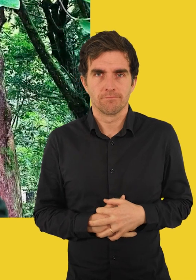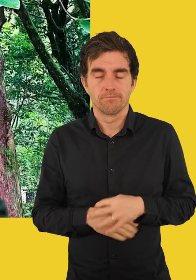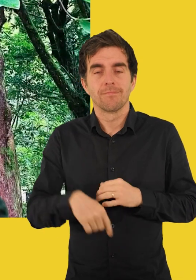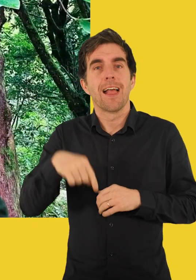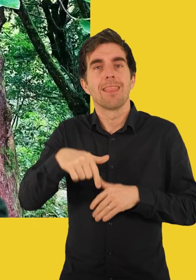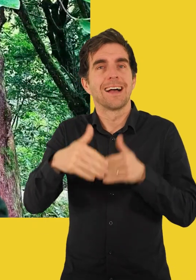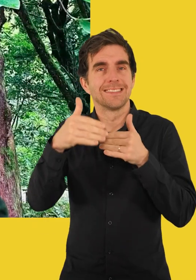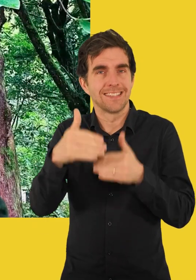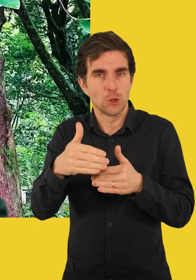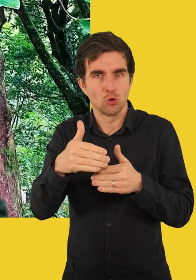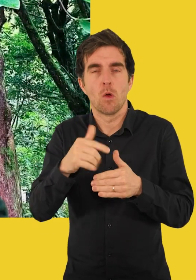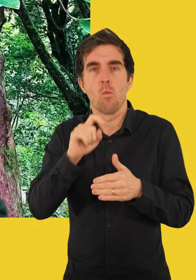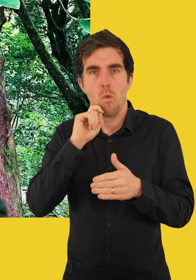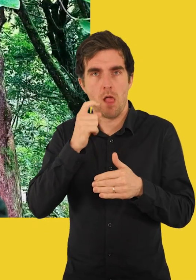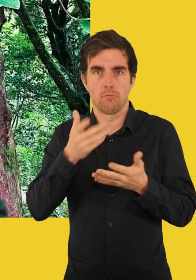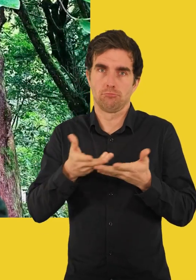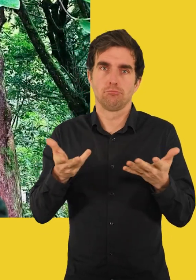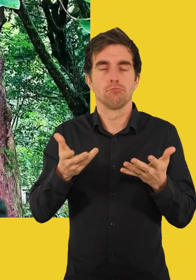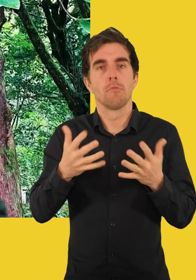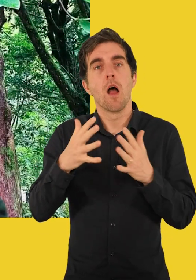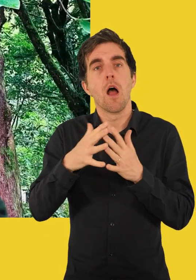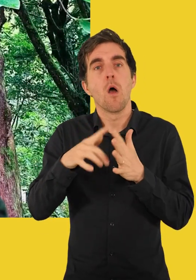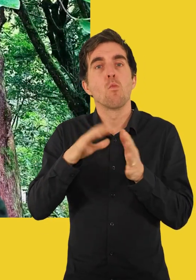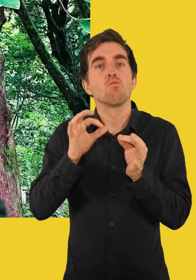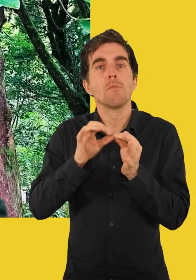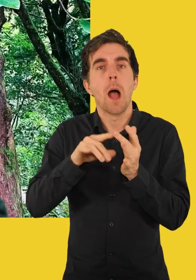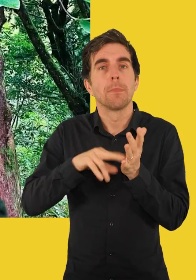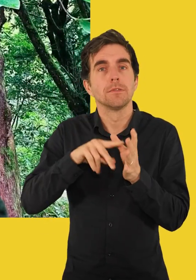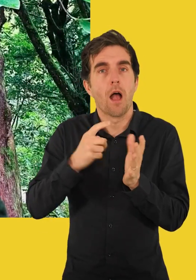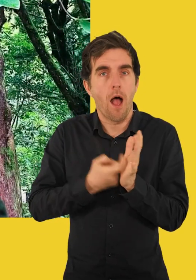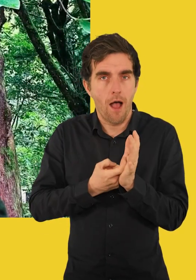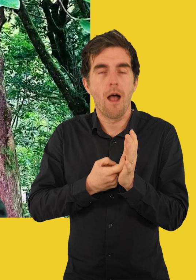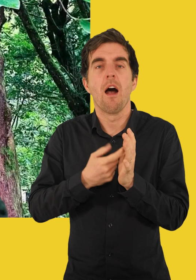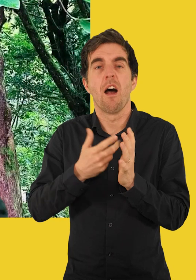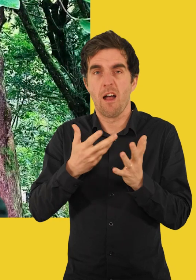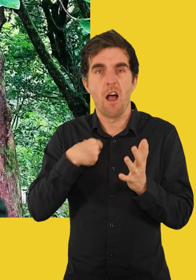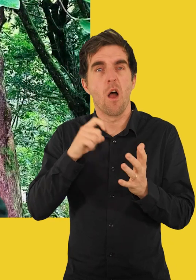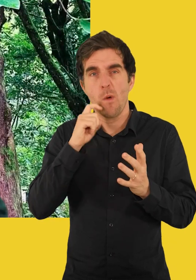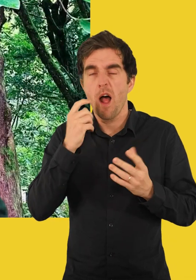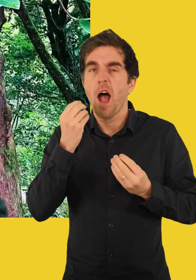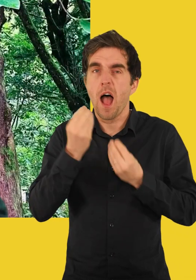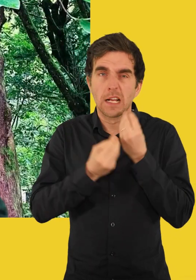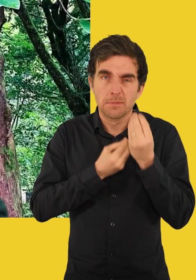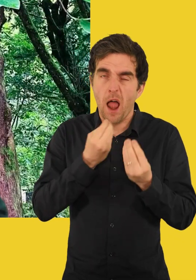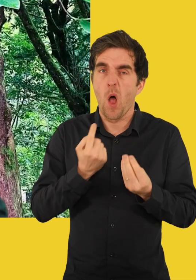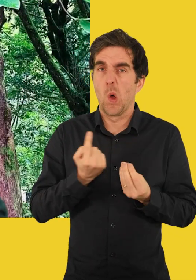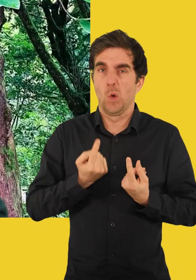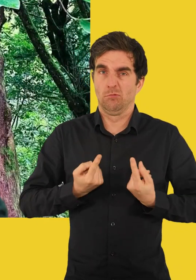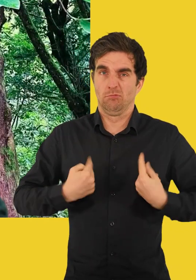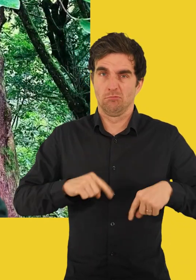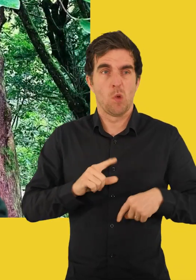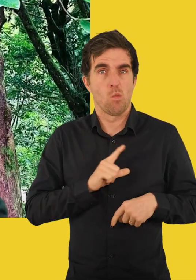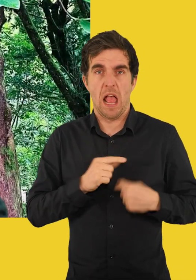This session will be following a webinar format. I'm starting with some housekeeping before I explain who we are and why we're